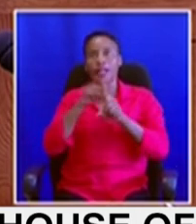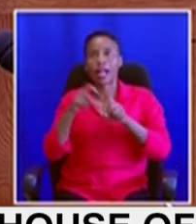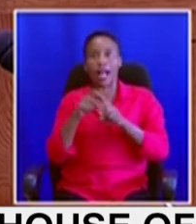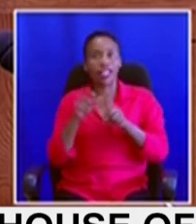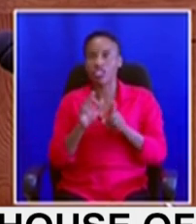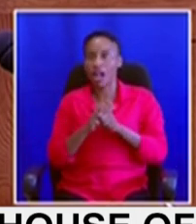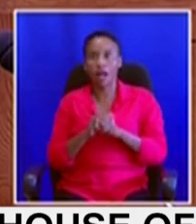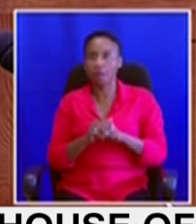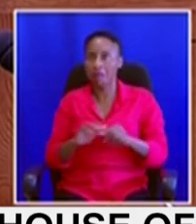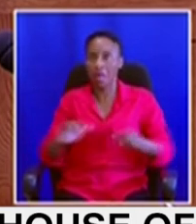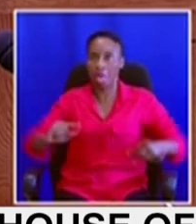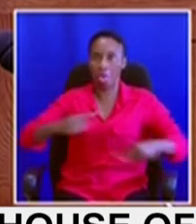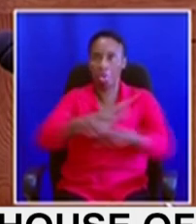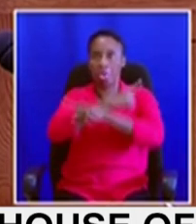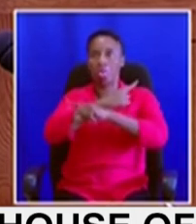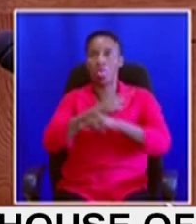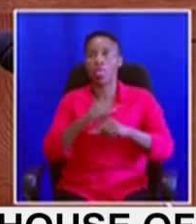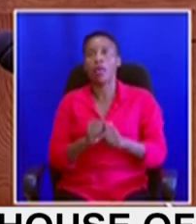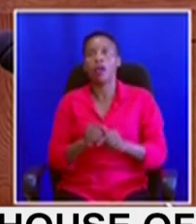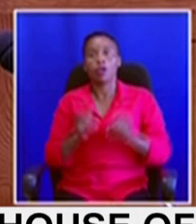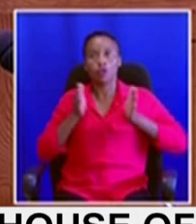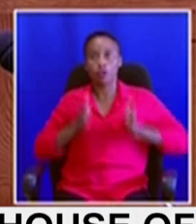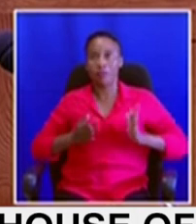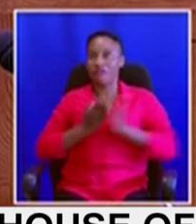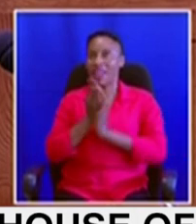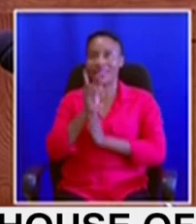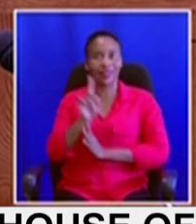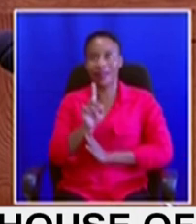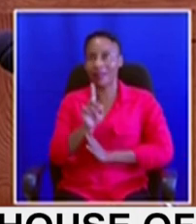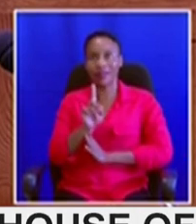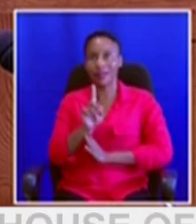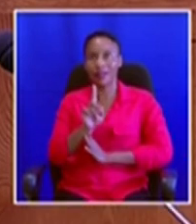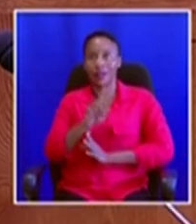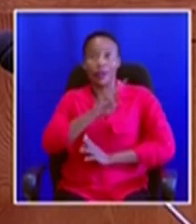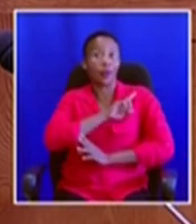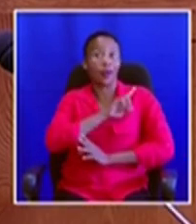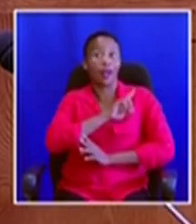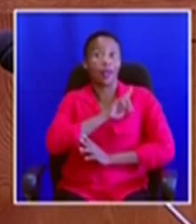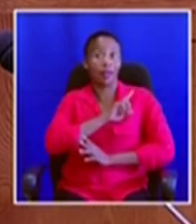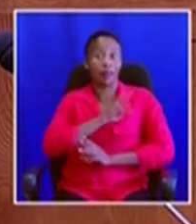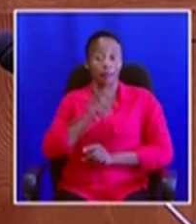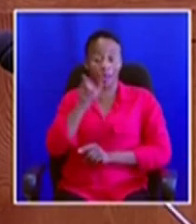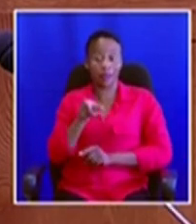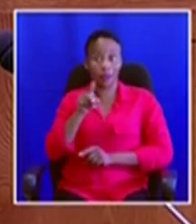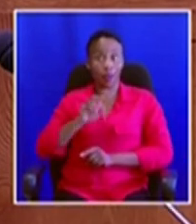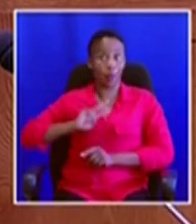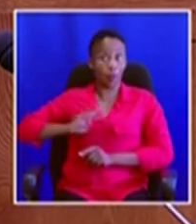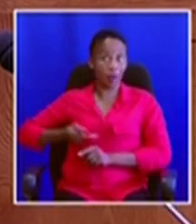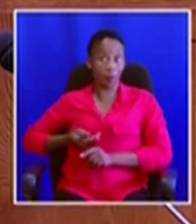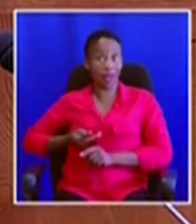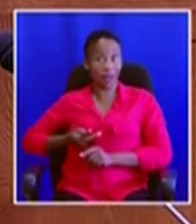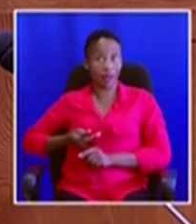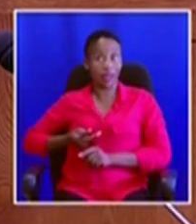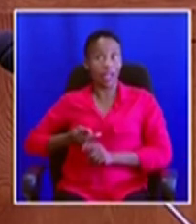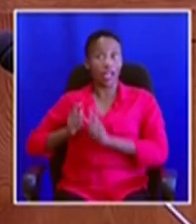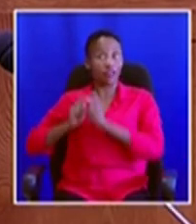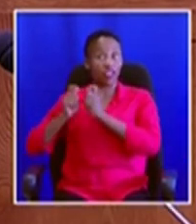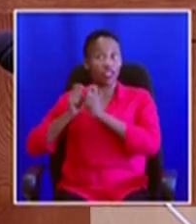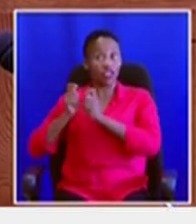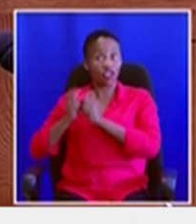human rights just because a person is a woman in a traditional